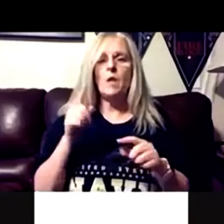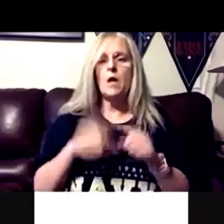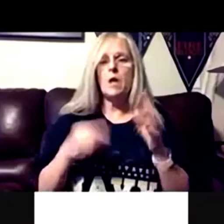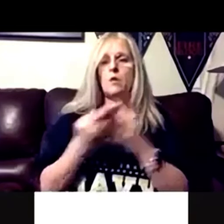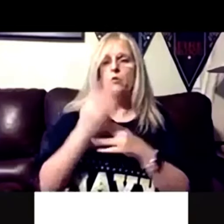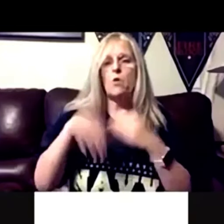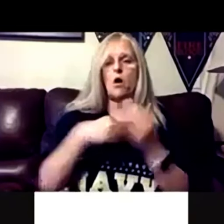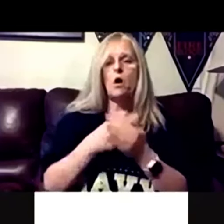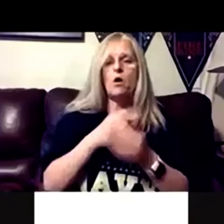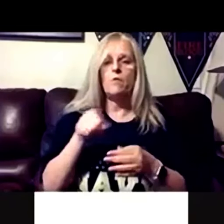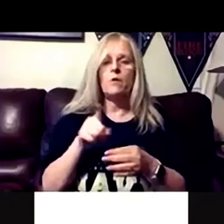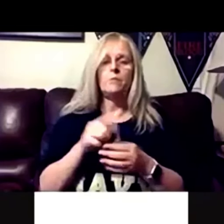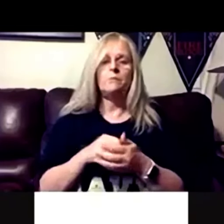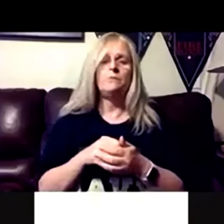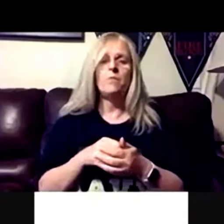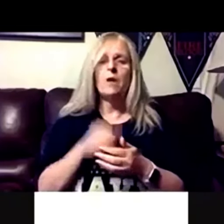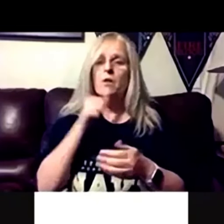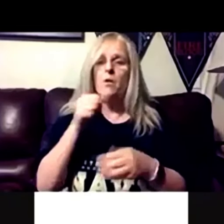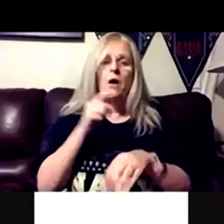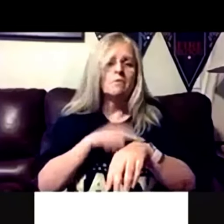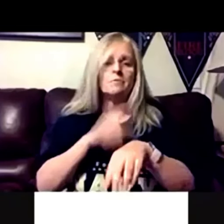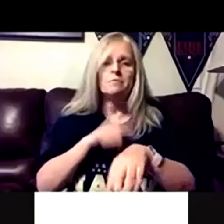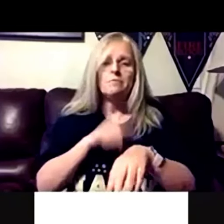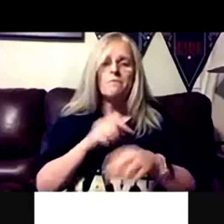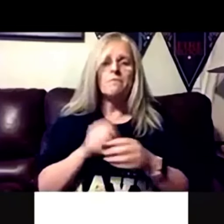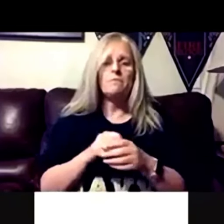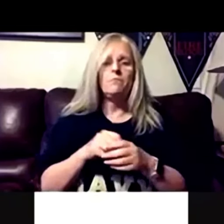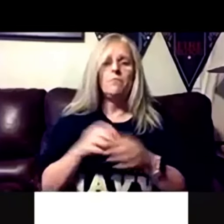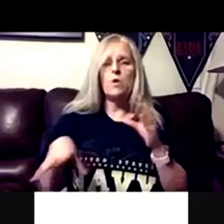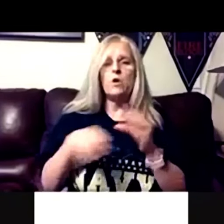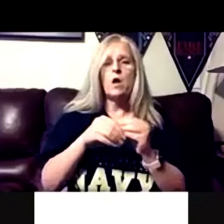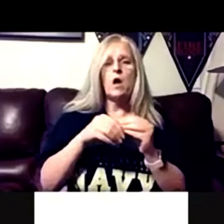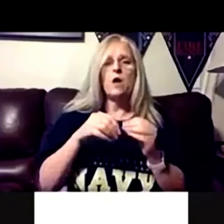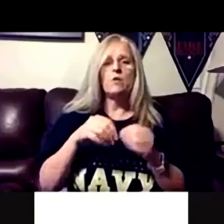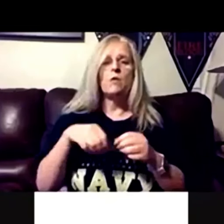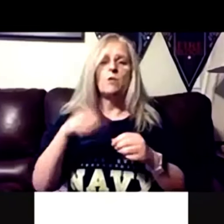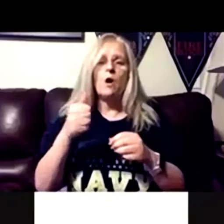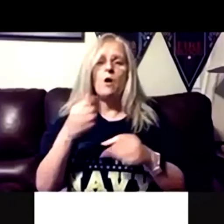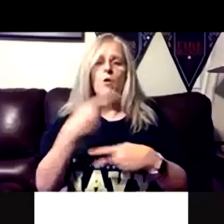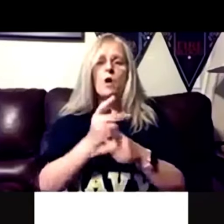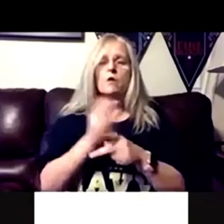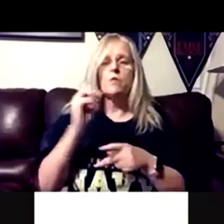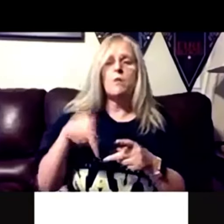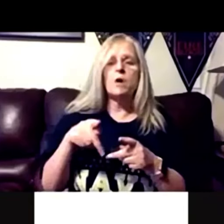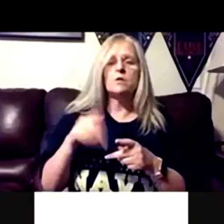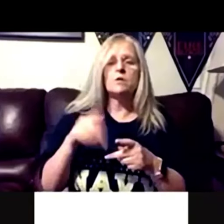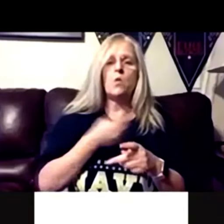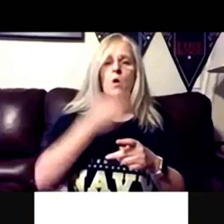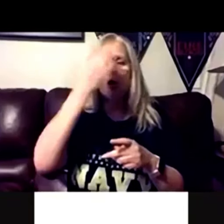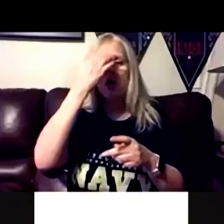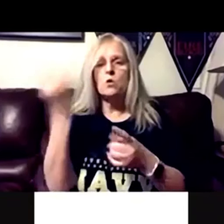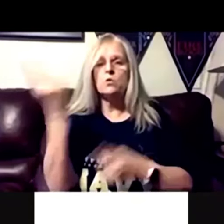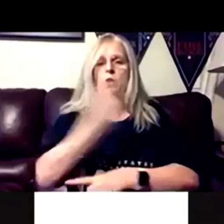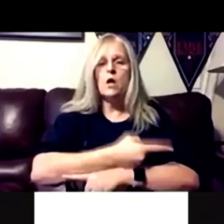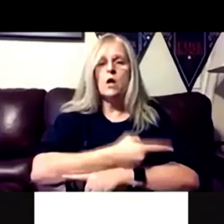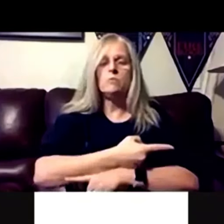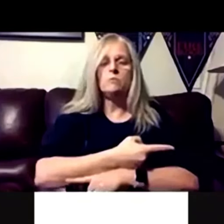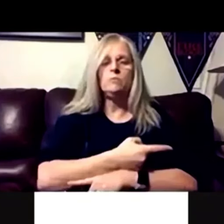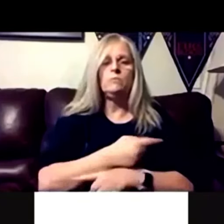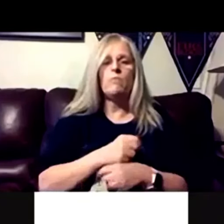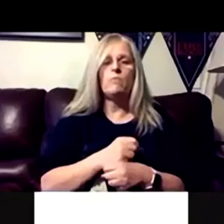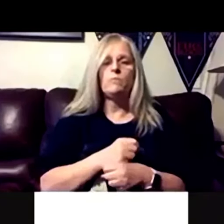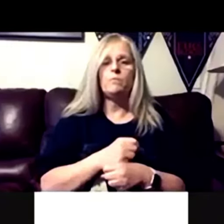of them, we don't have that kind of time. But when you add these other products to ONPASSIVE, we know today that